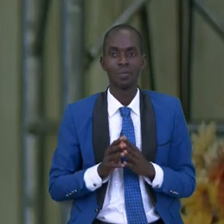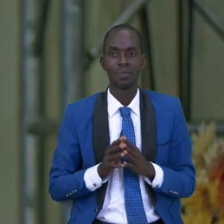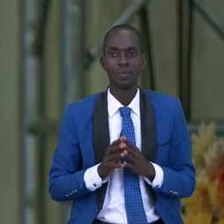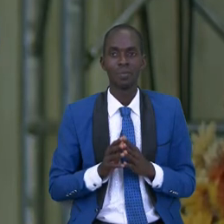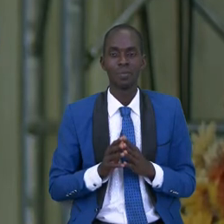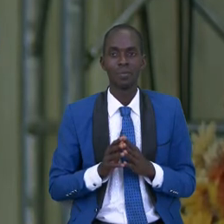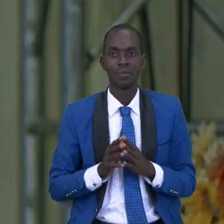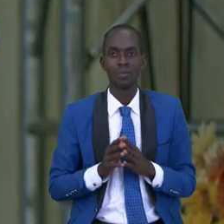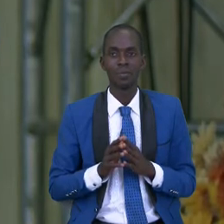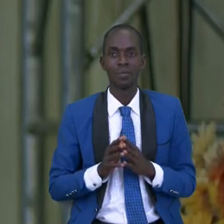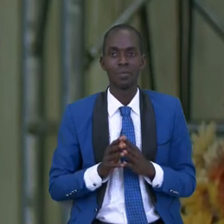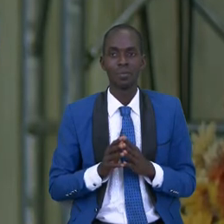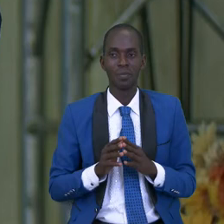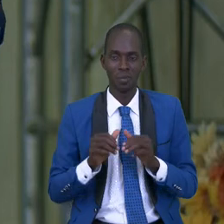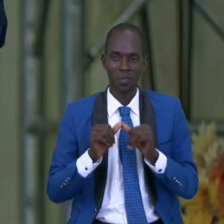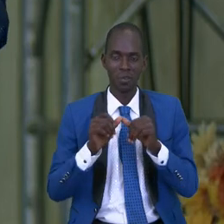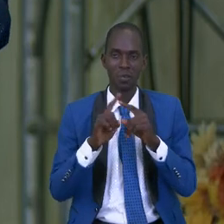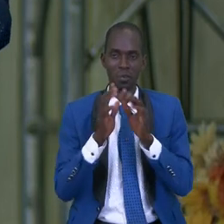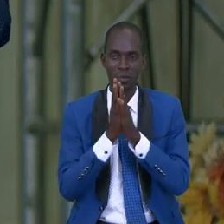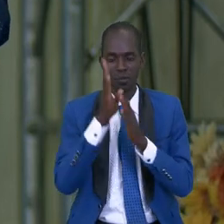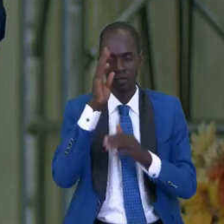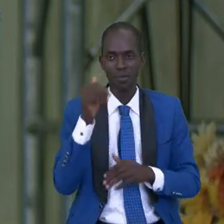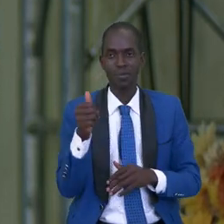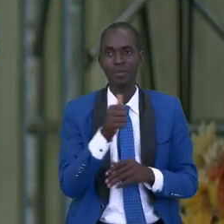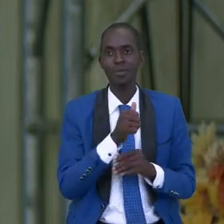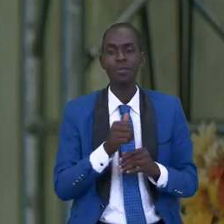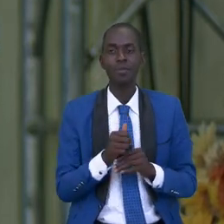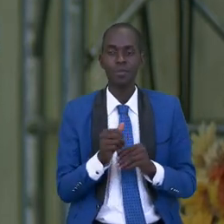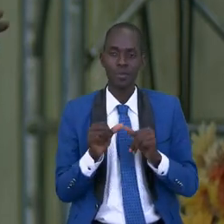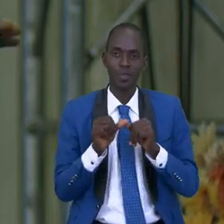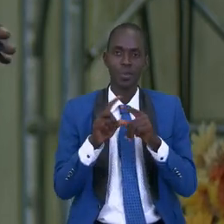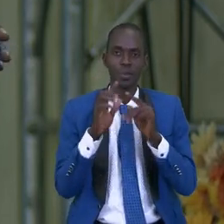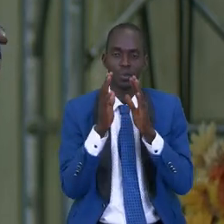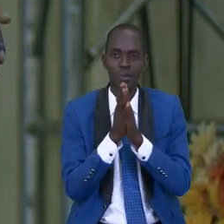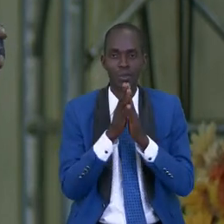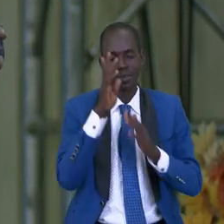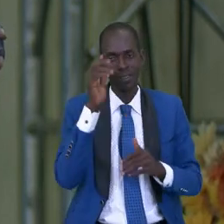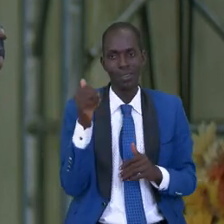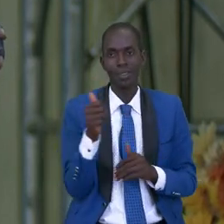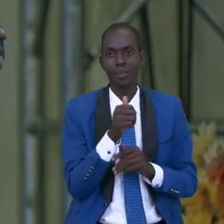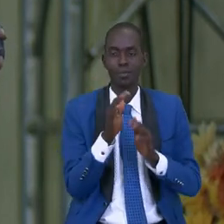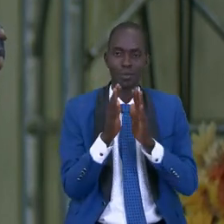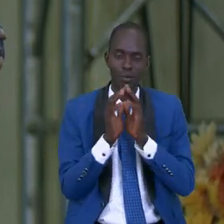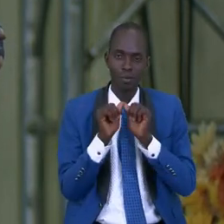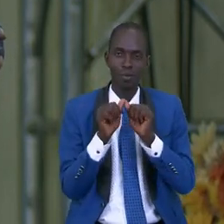By my right. Are we true? If you are true, let me see you wave the flag up.